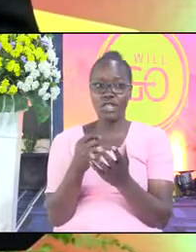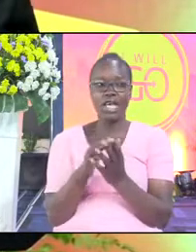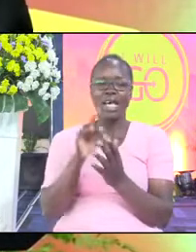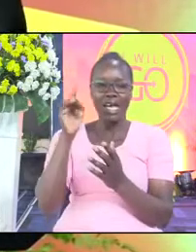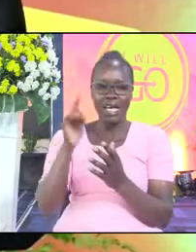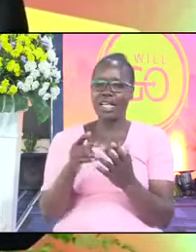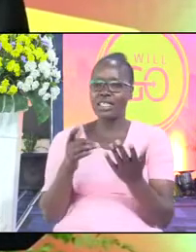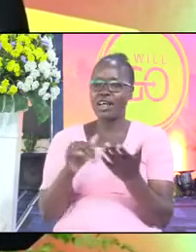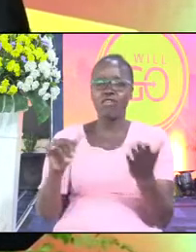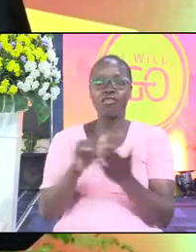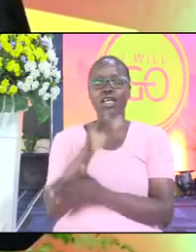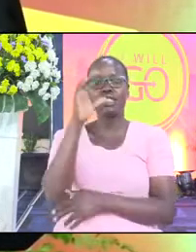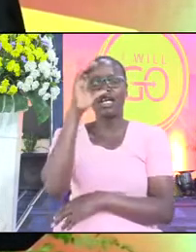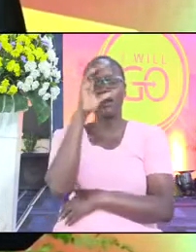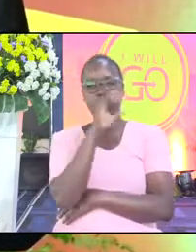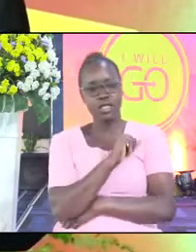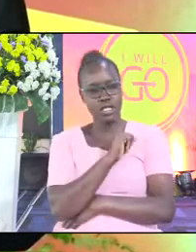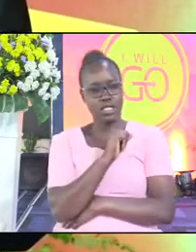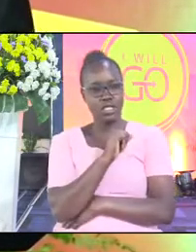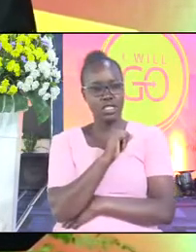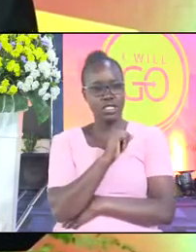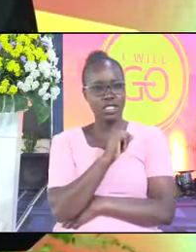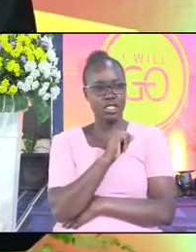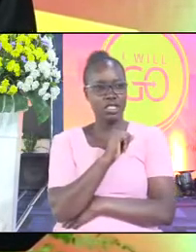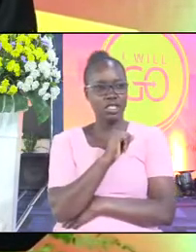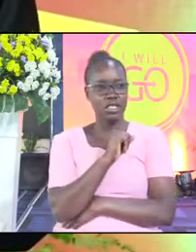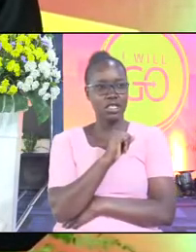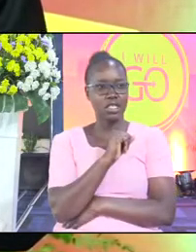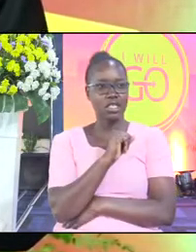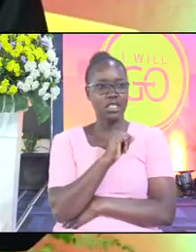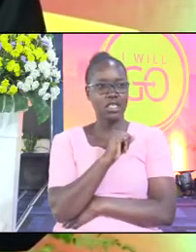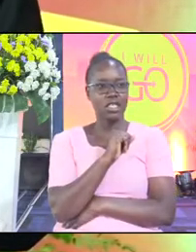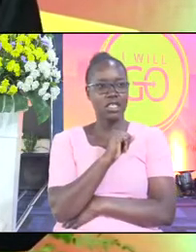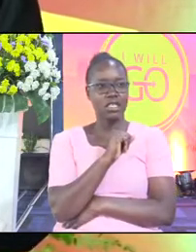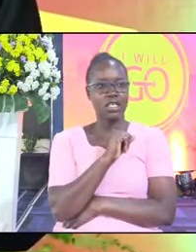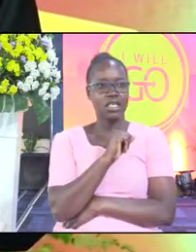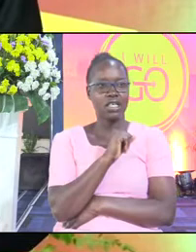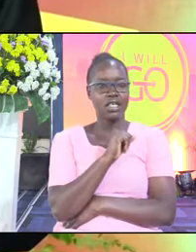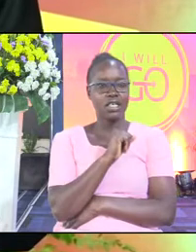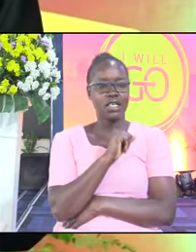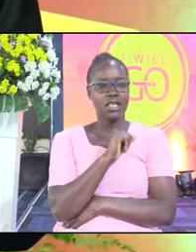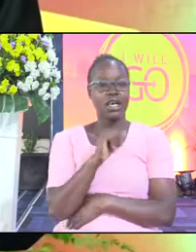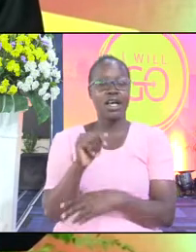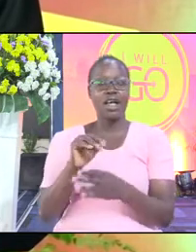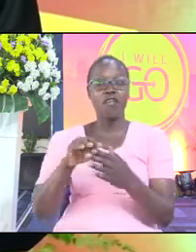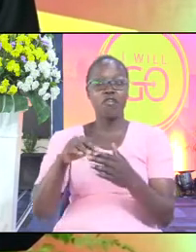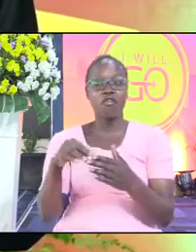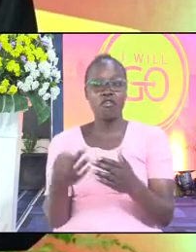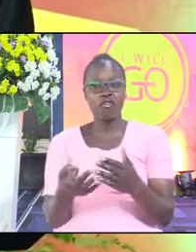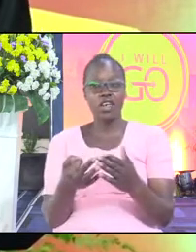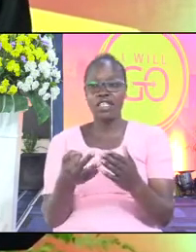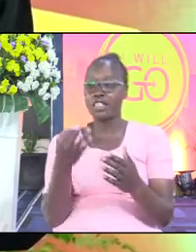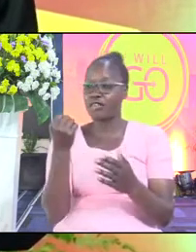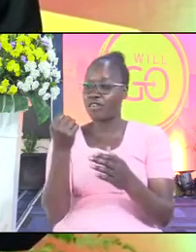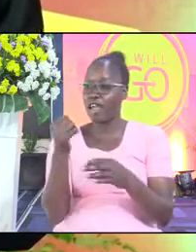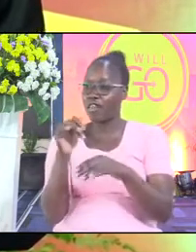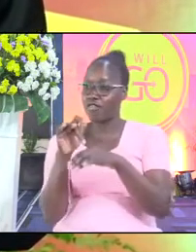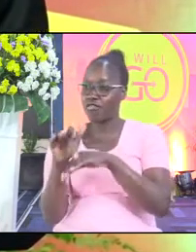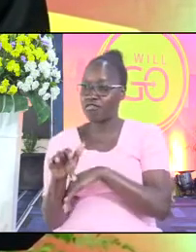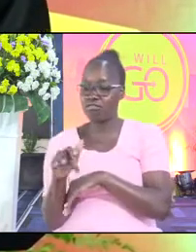get onto that flight at 12:20. I could not get onto the flight at 5